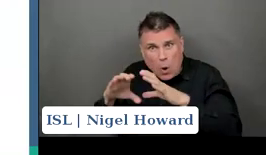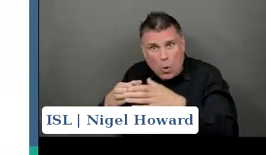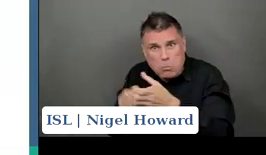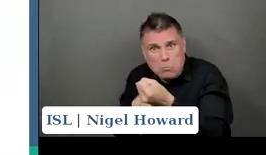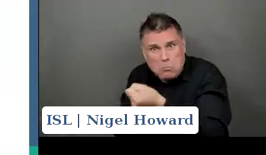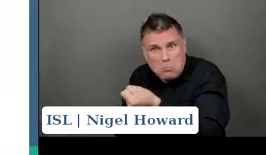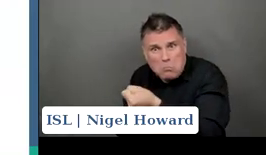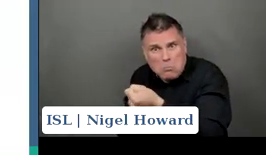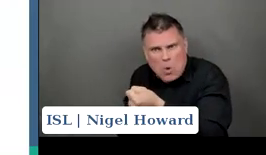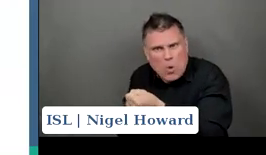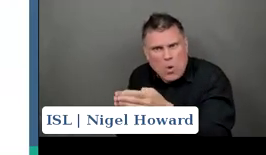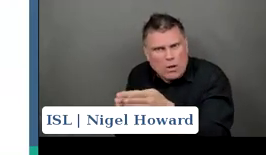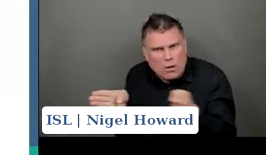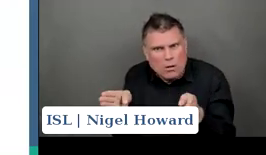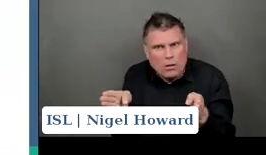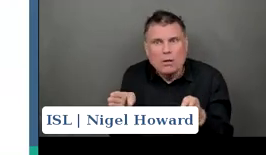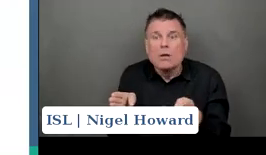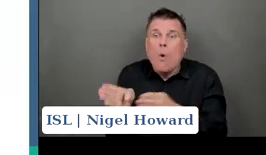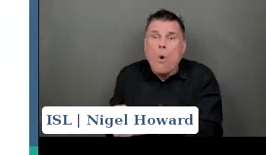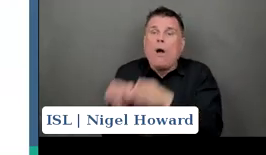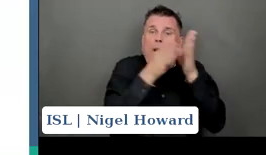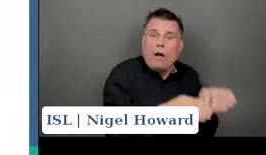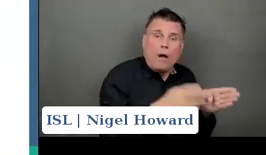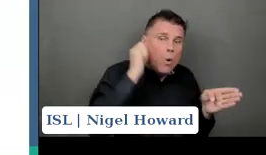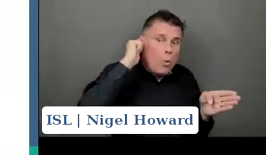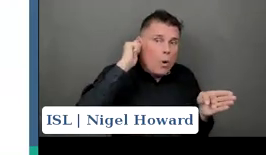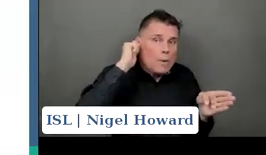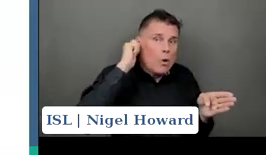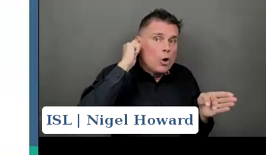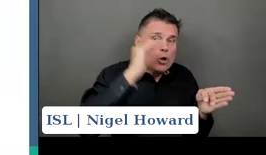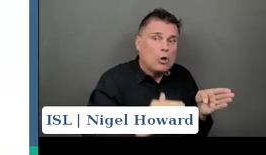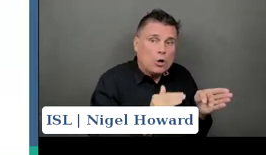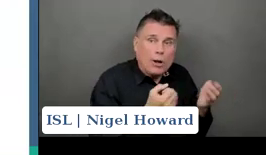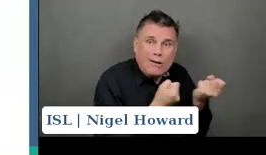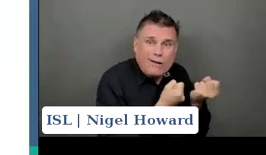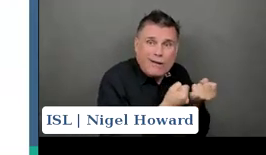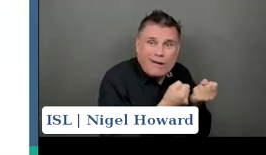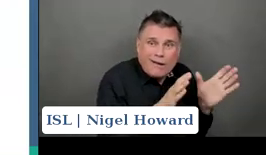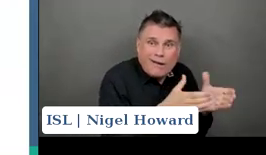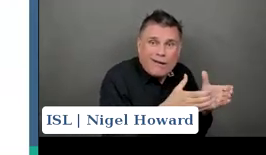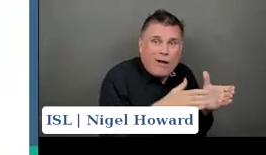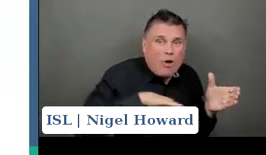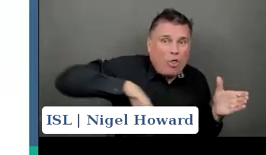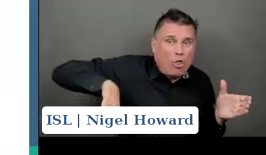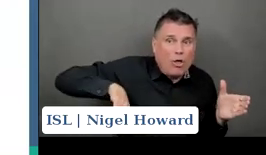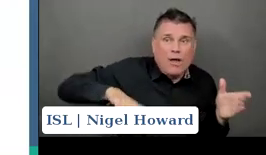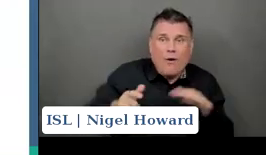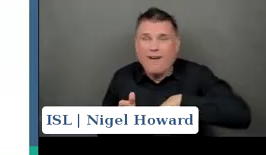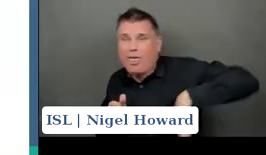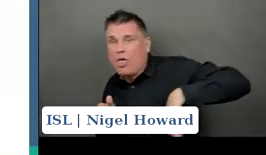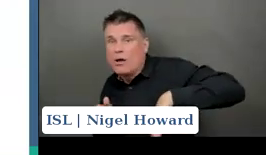girls, that we don't inadvertently create problems for the other. So if we seek to reduce the disproportionate